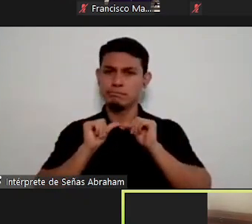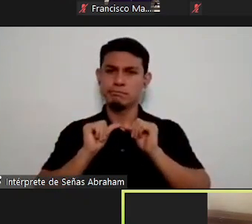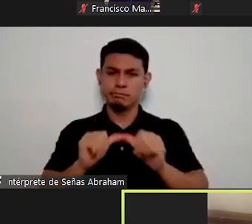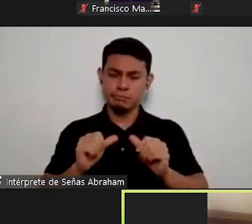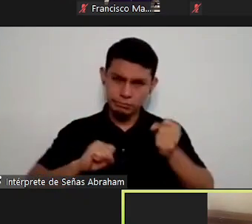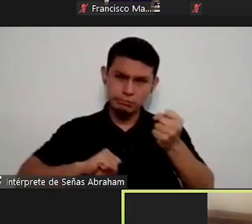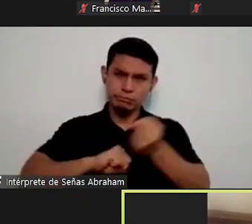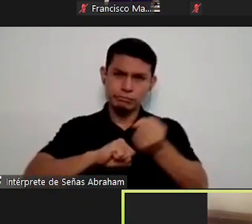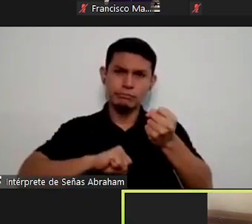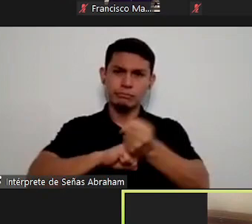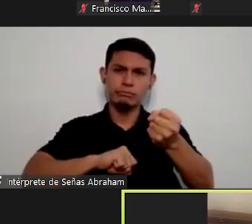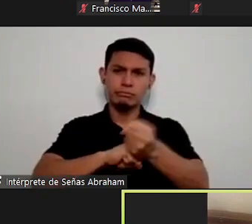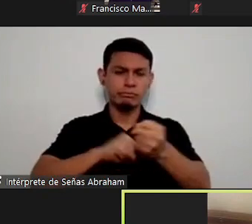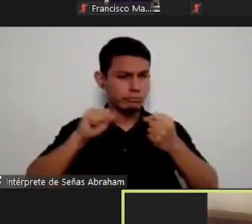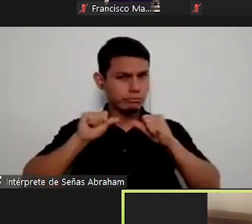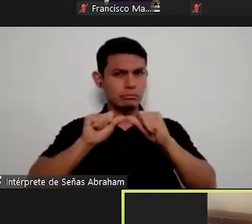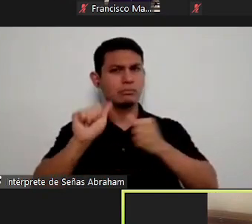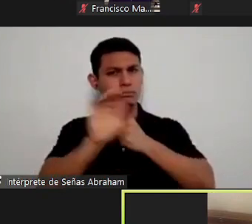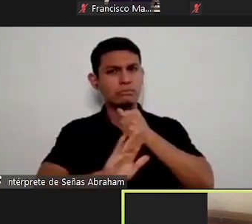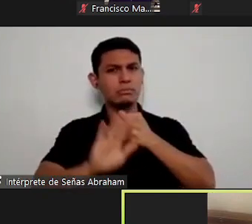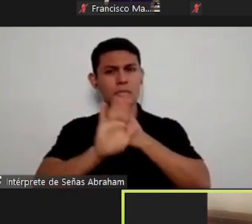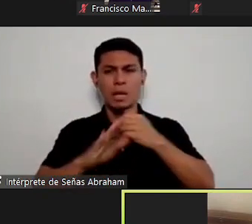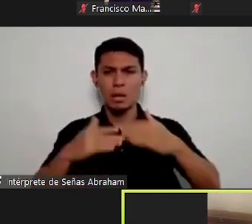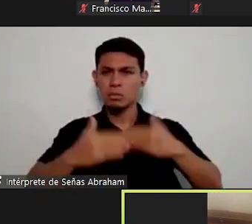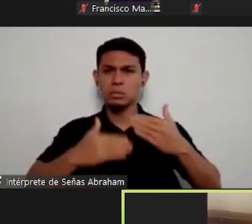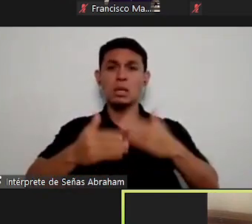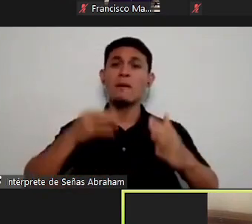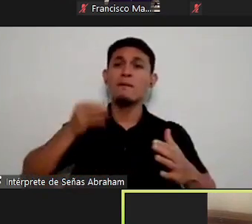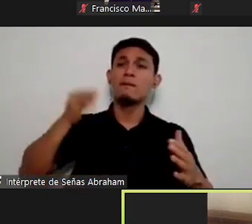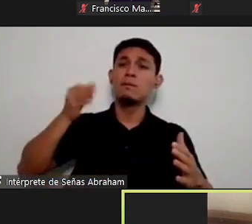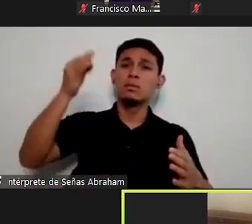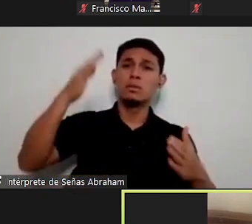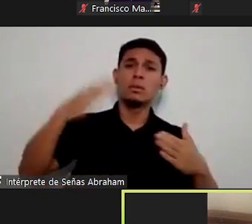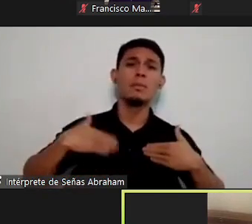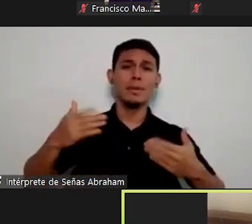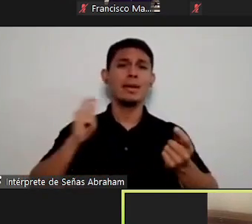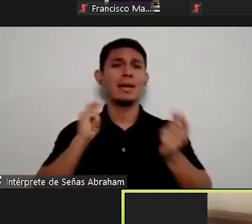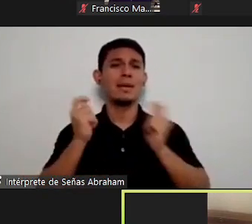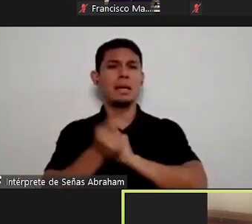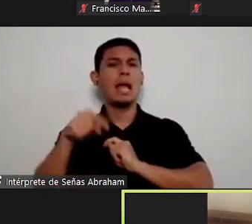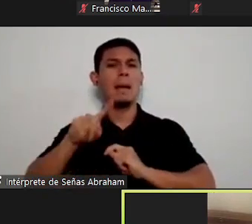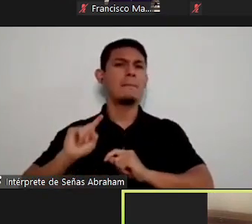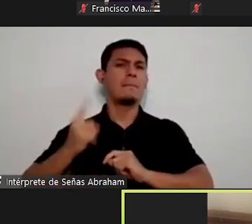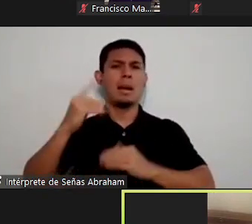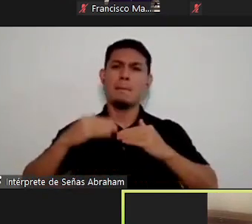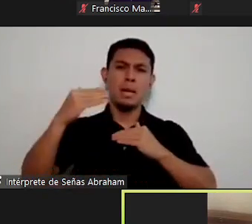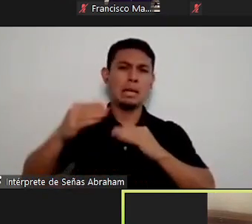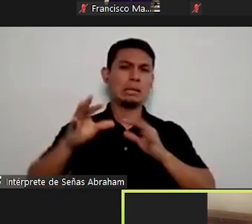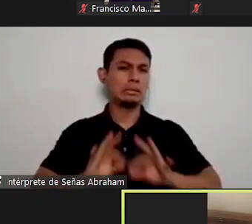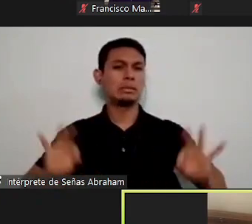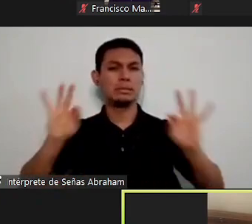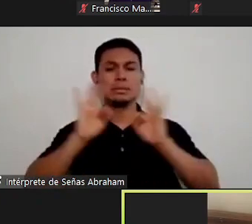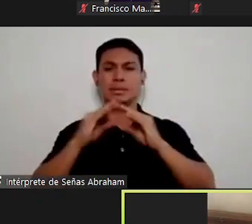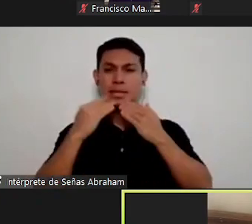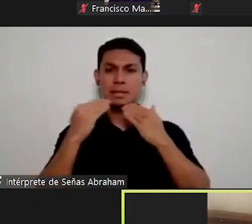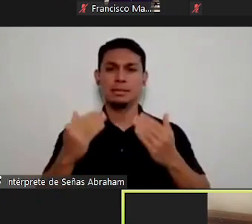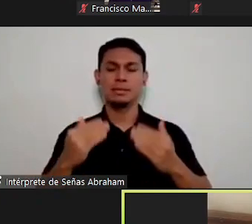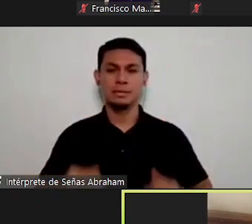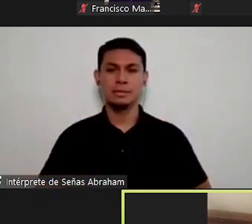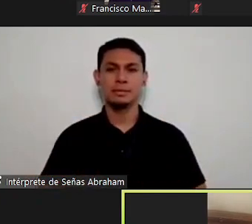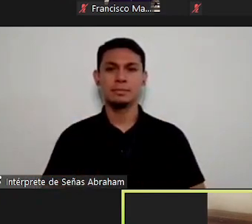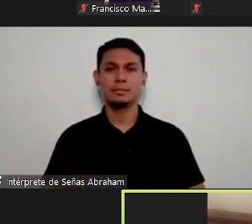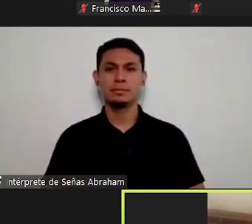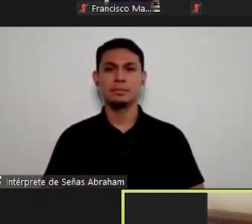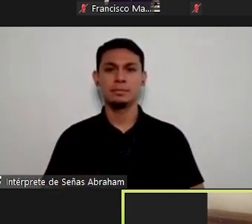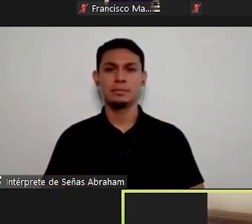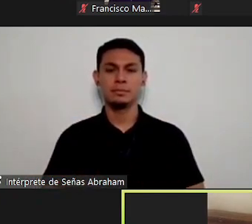out but we will still be here supporting and backing everyone so that this can change in the future this is a very important first step thank